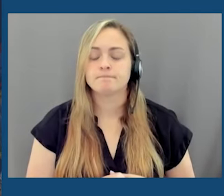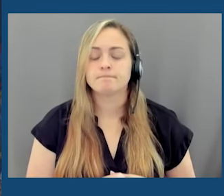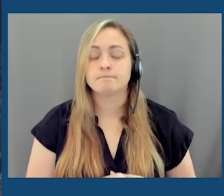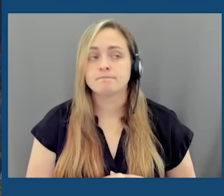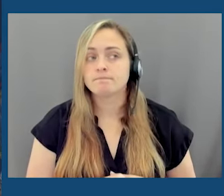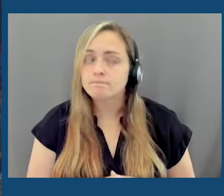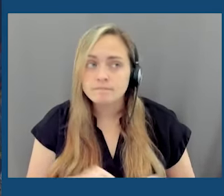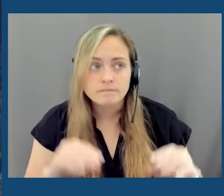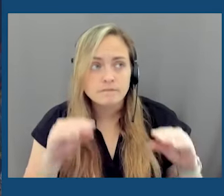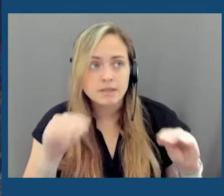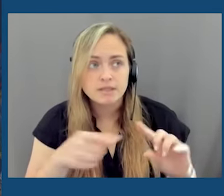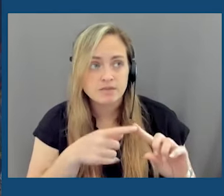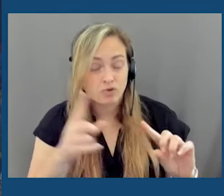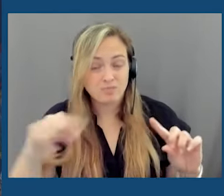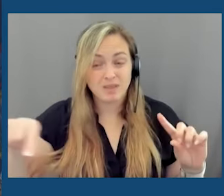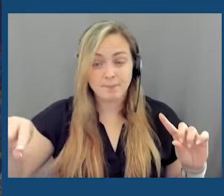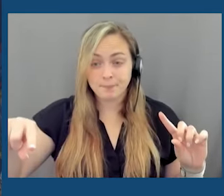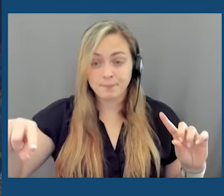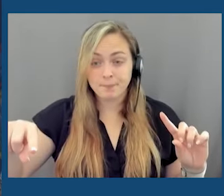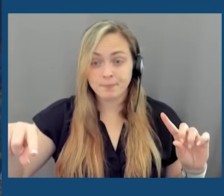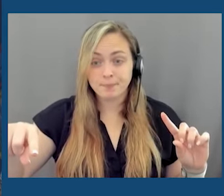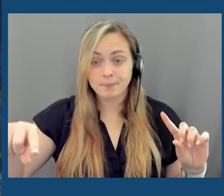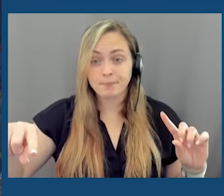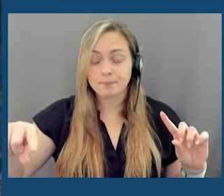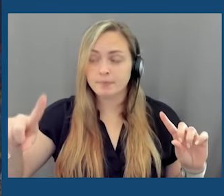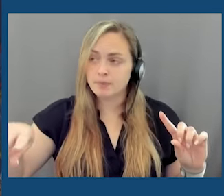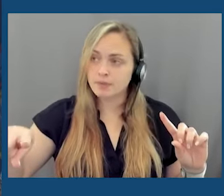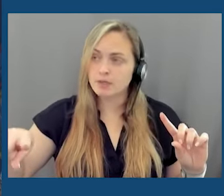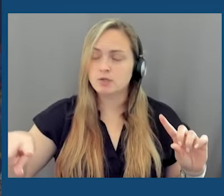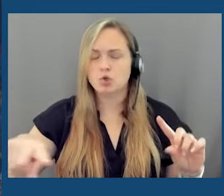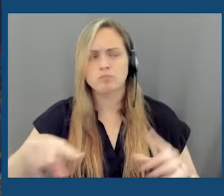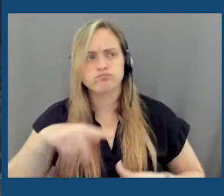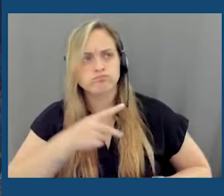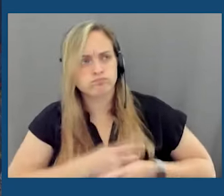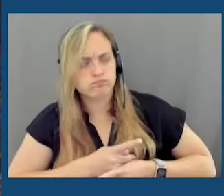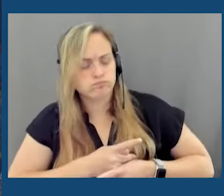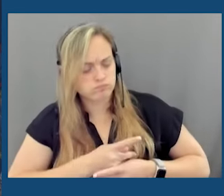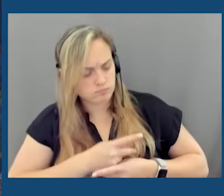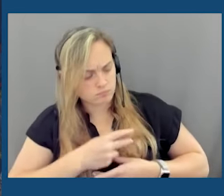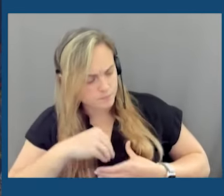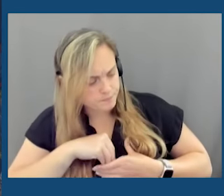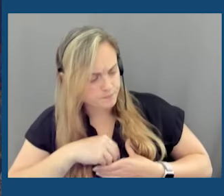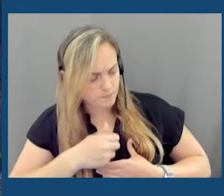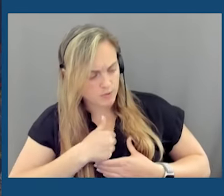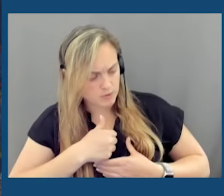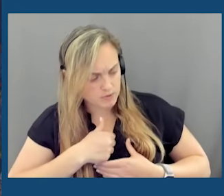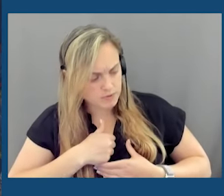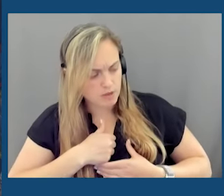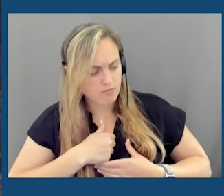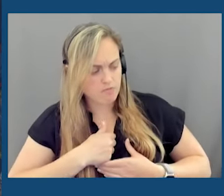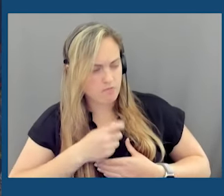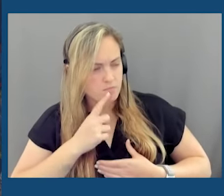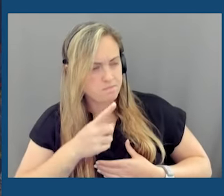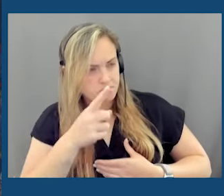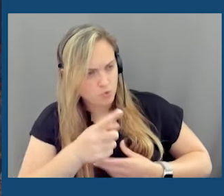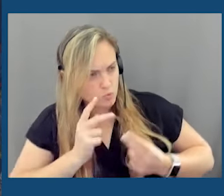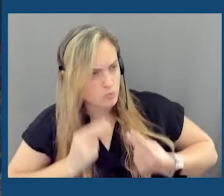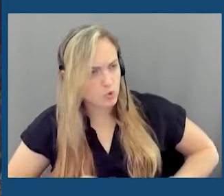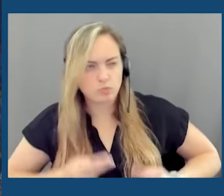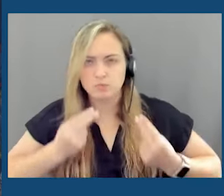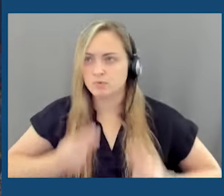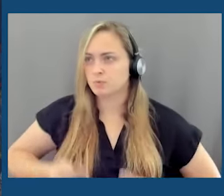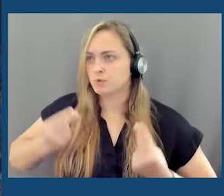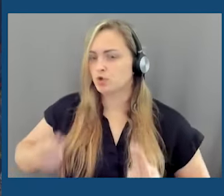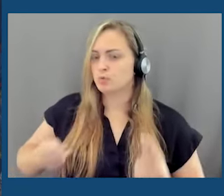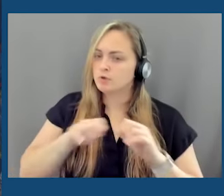lesson from them that we need to carry with each of us, to see humanity in everyone, to spread